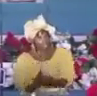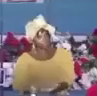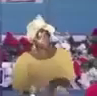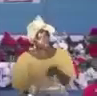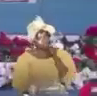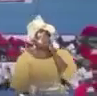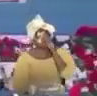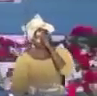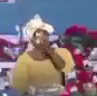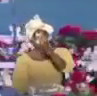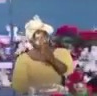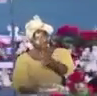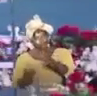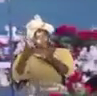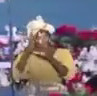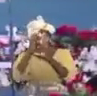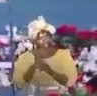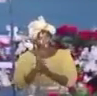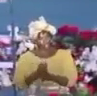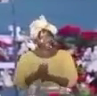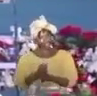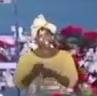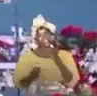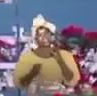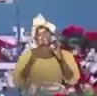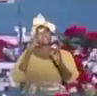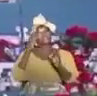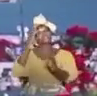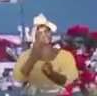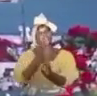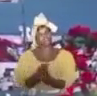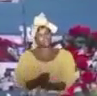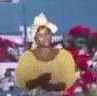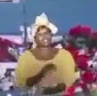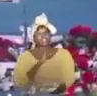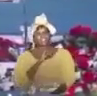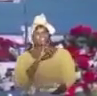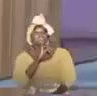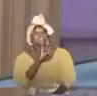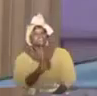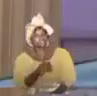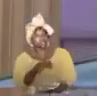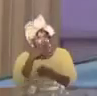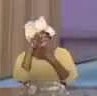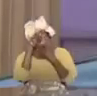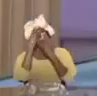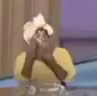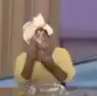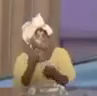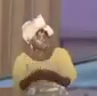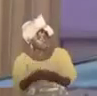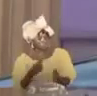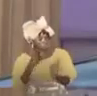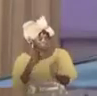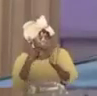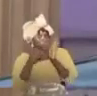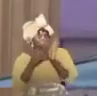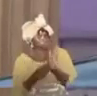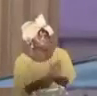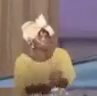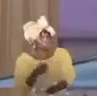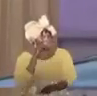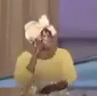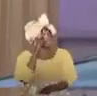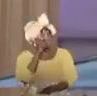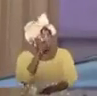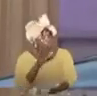Faith is the name given to the action of obedience you take as proof that you believe.